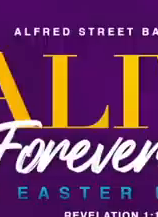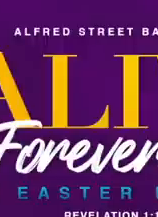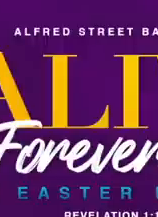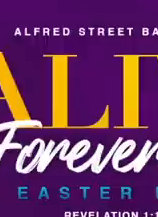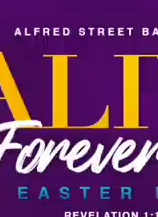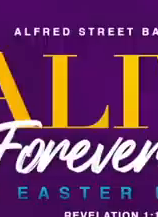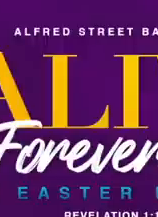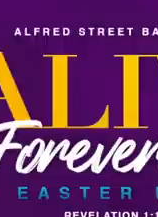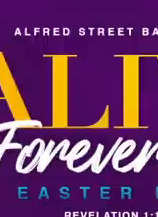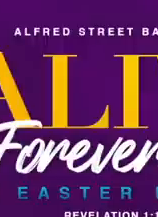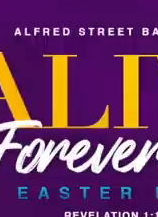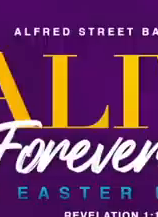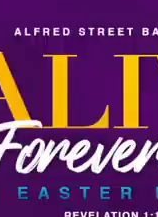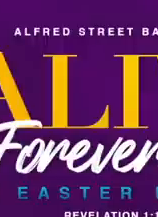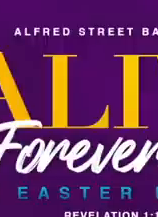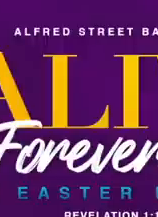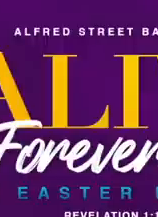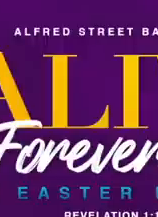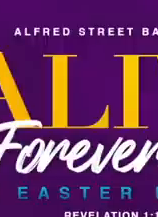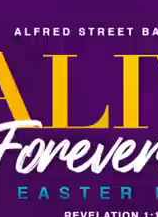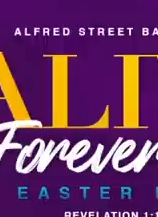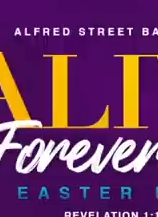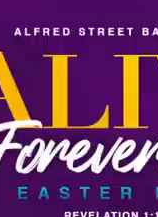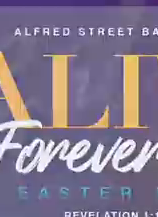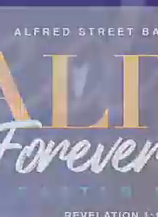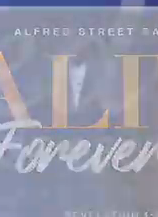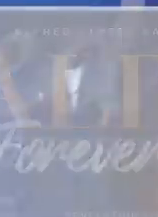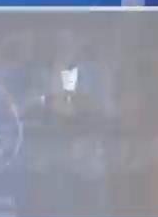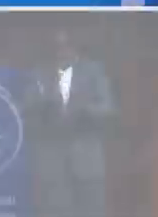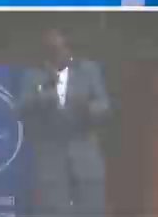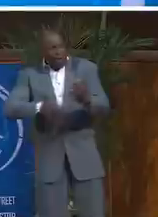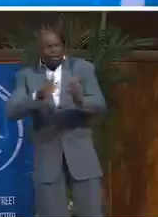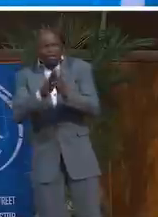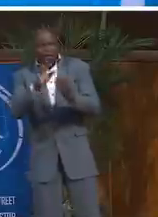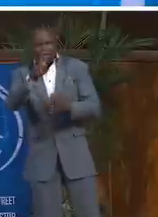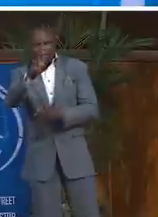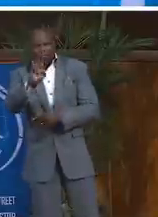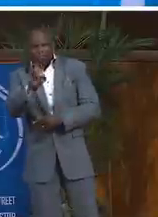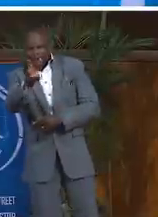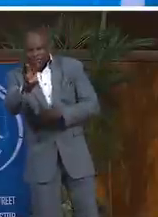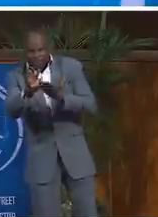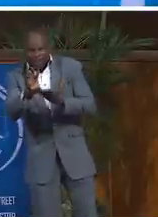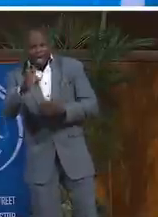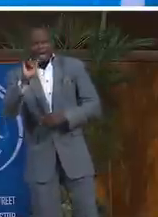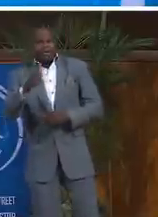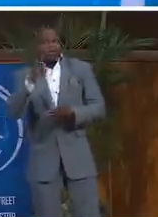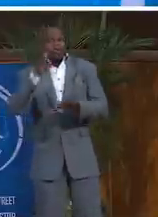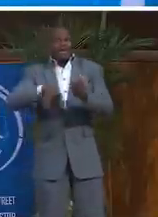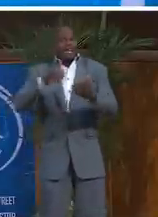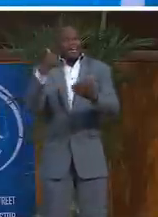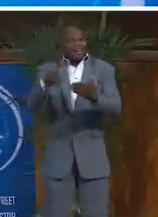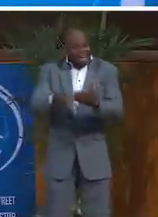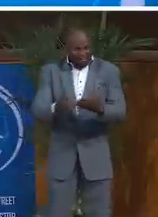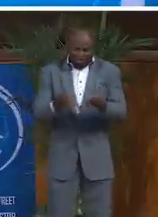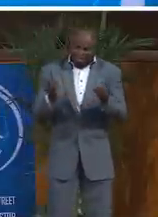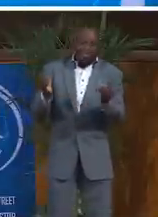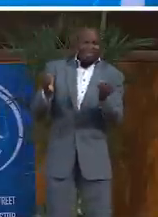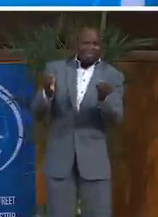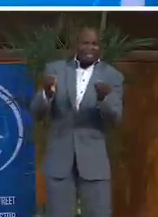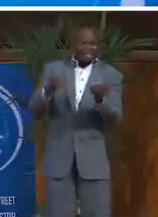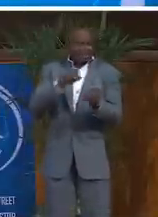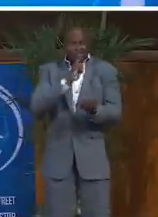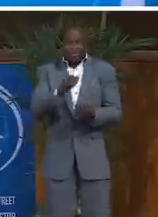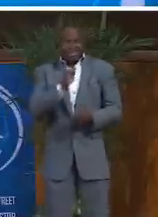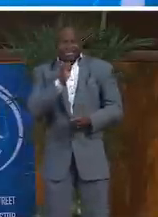specific situation. When you read the book of Revelation, you are reading a letter that